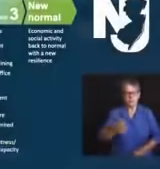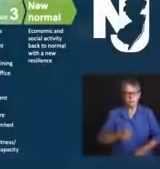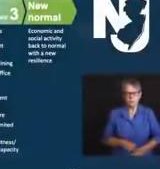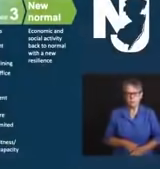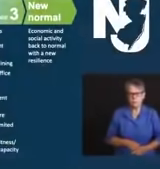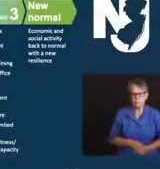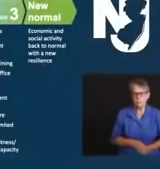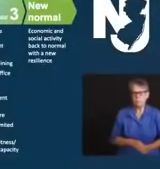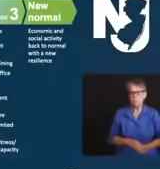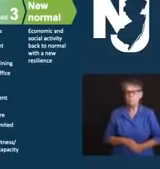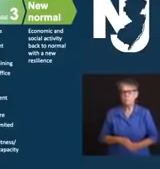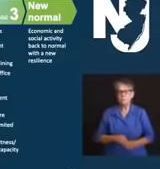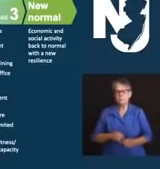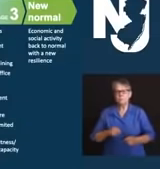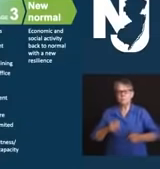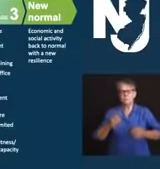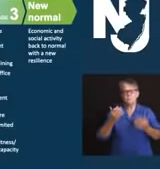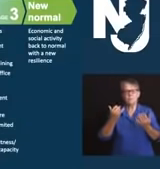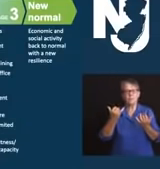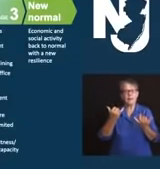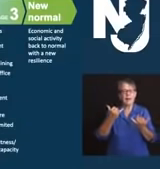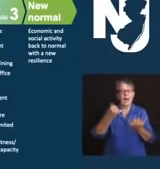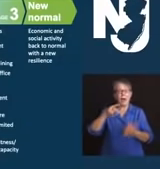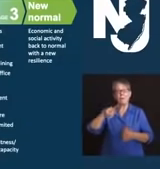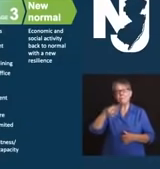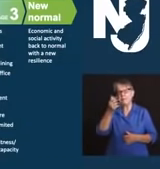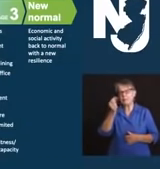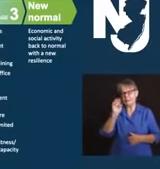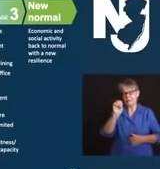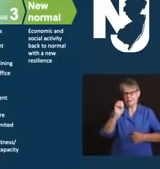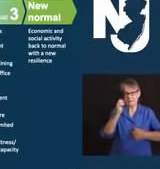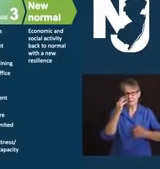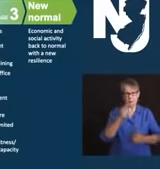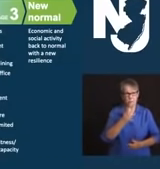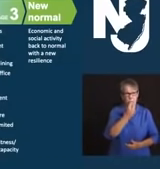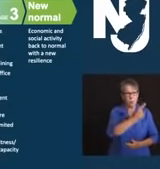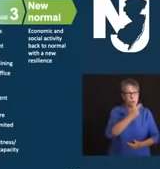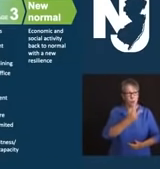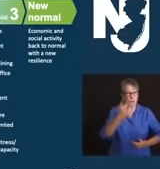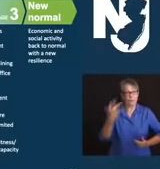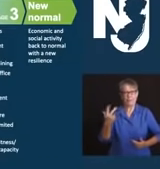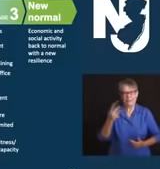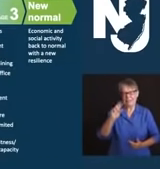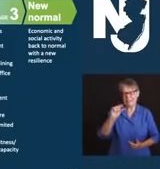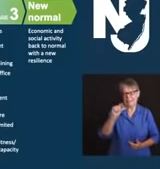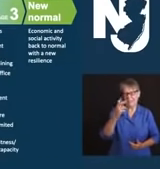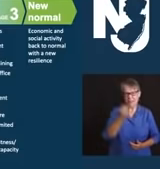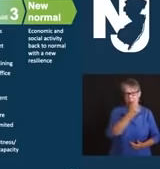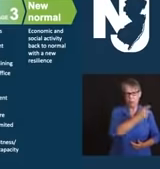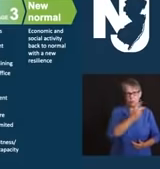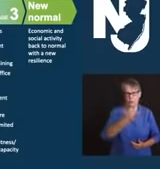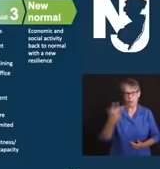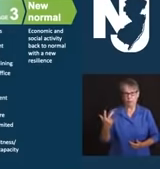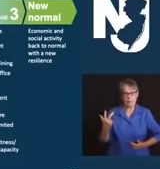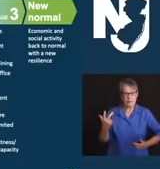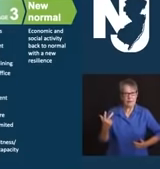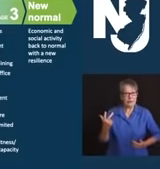So we were asked about this the other day, and we acknowledged we hadn't put it up in a while.